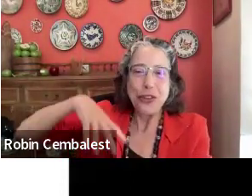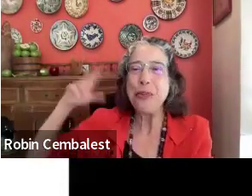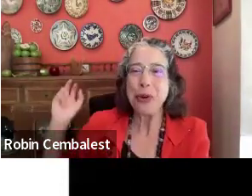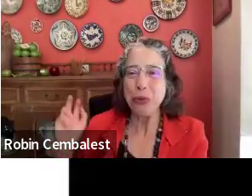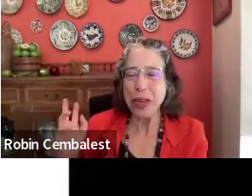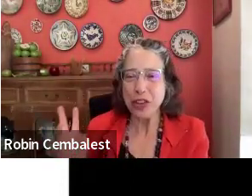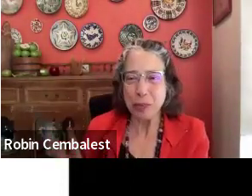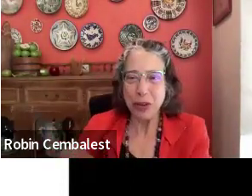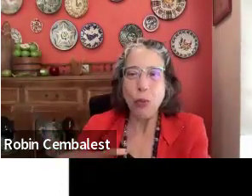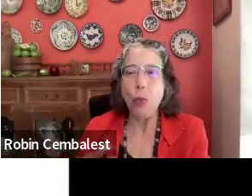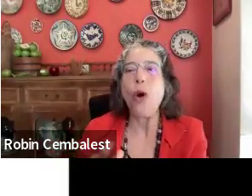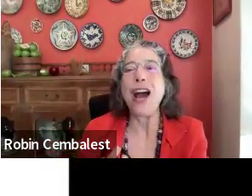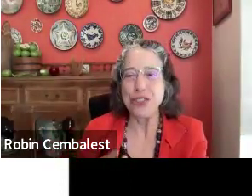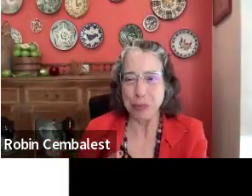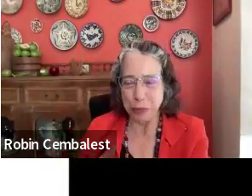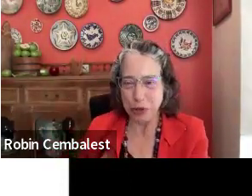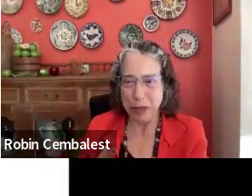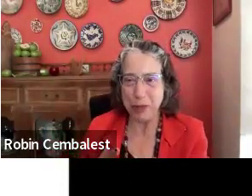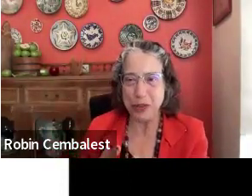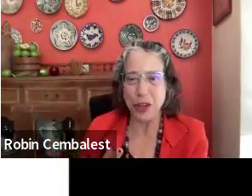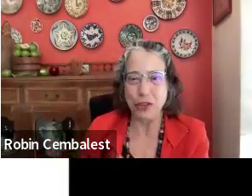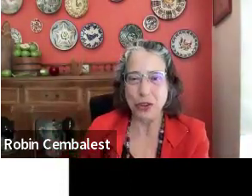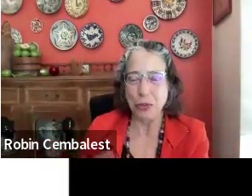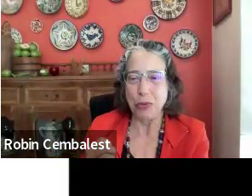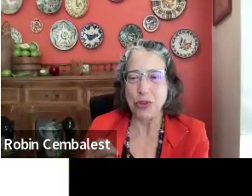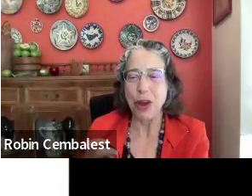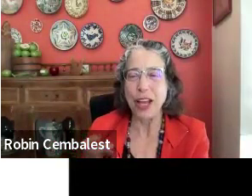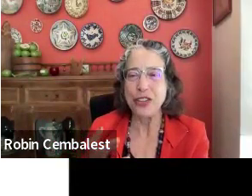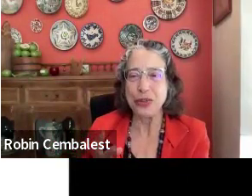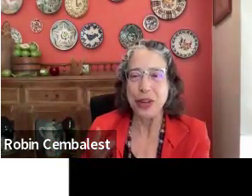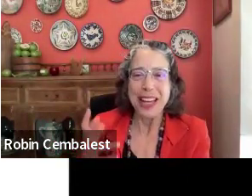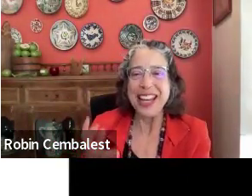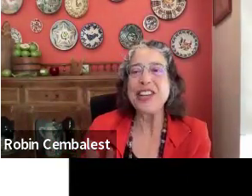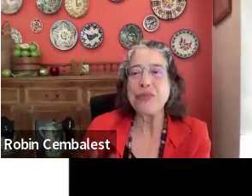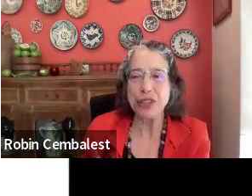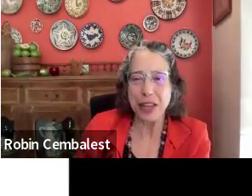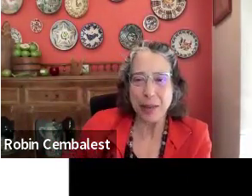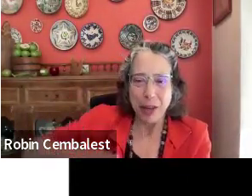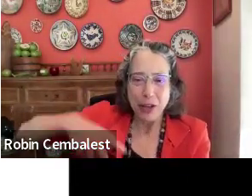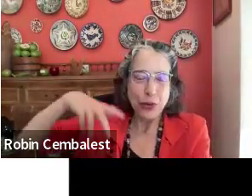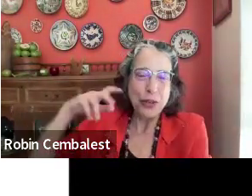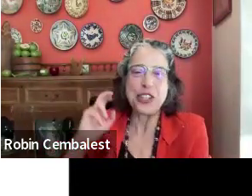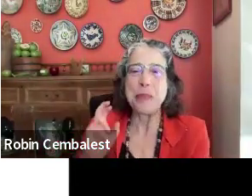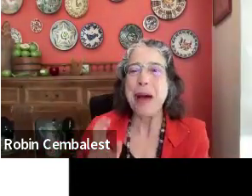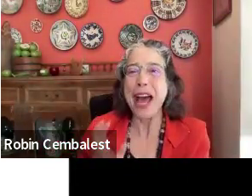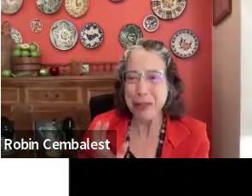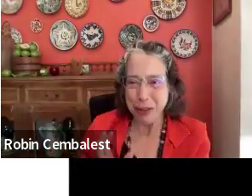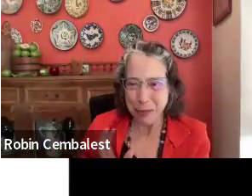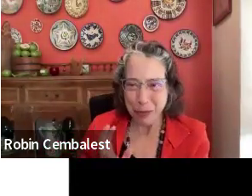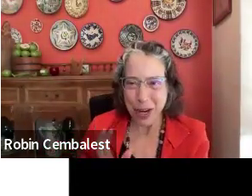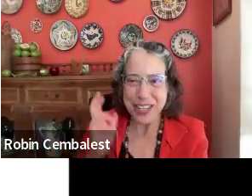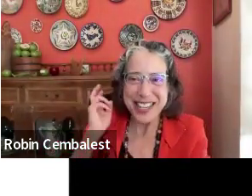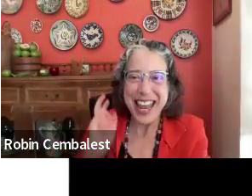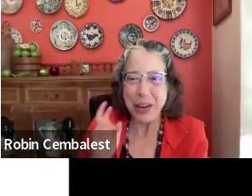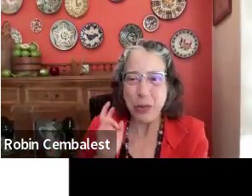show 2 more weeks, but why should people see our show? Where we're trying to interest them, to inspire